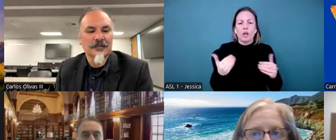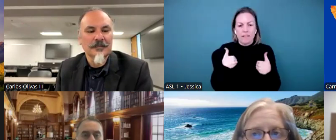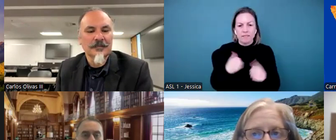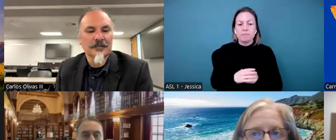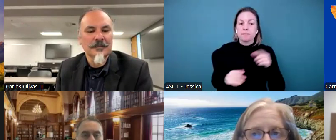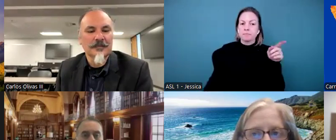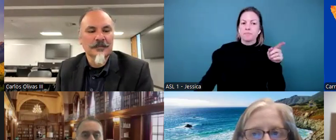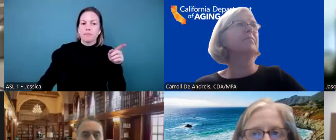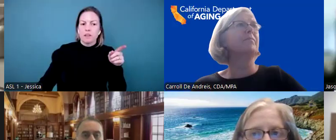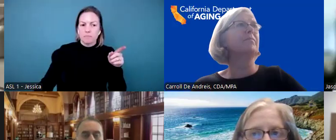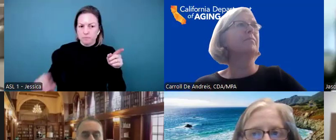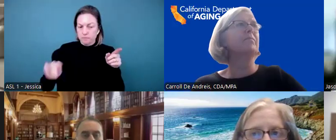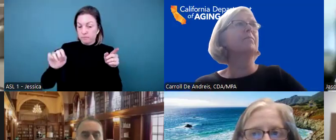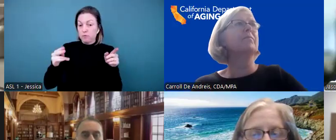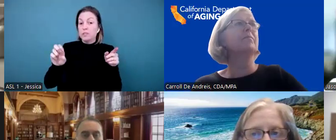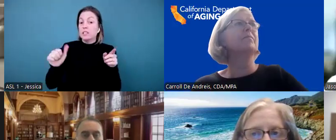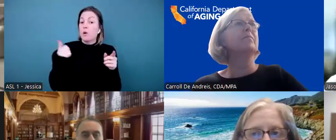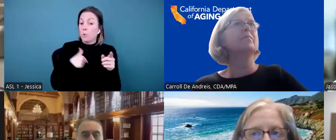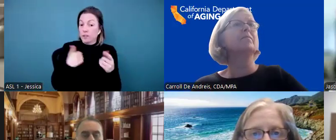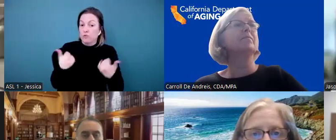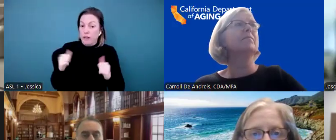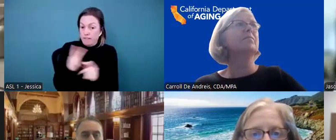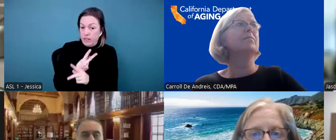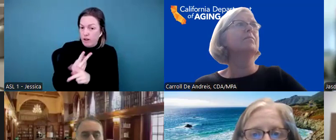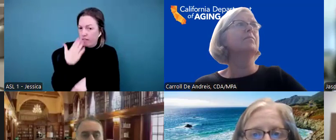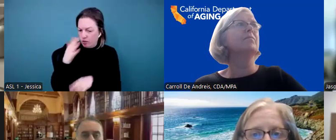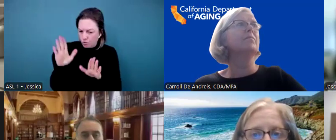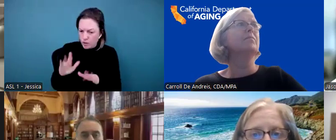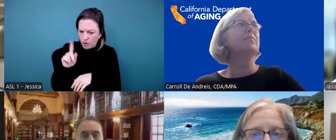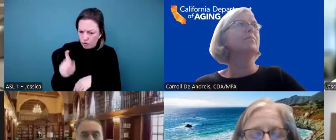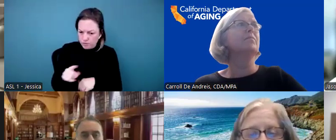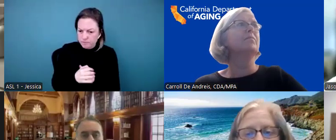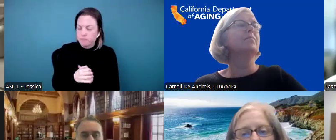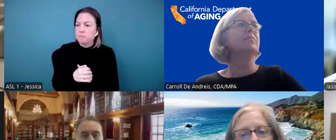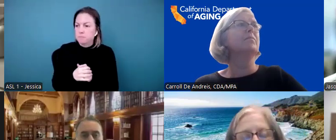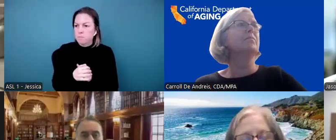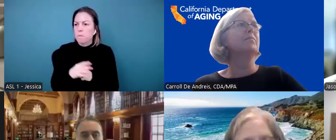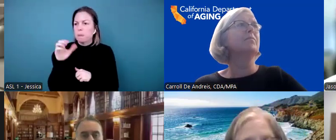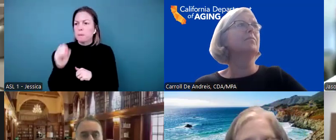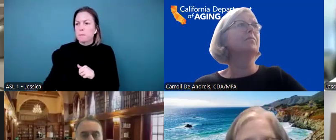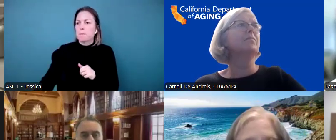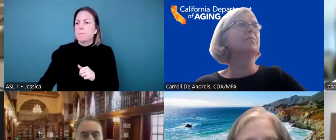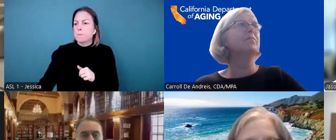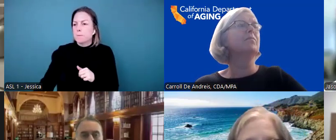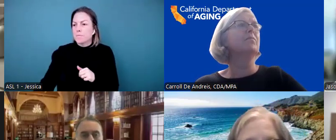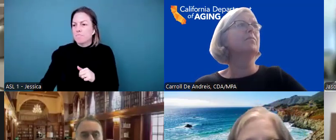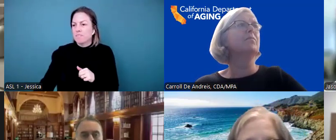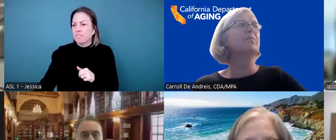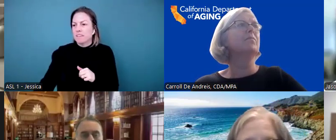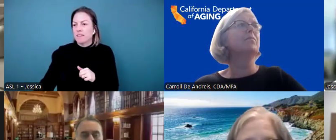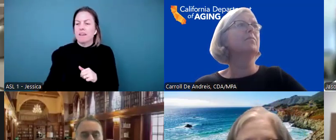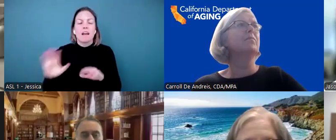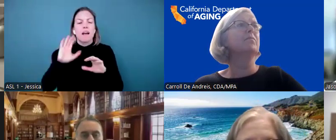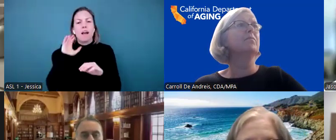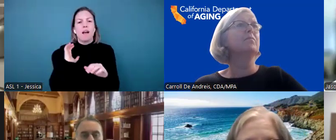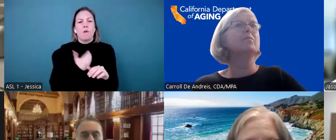something that we're trying to figure out currently. So great question. Thank you so much for that. So our vision as of right now